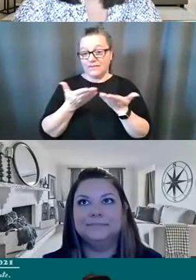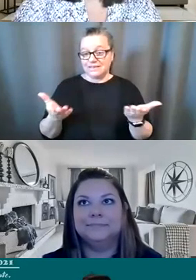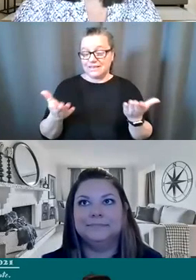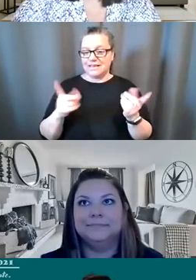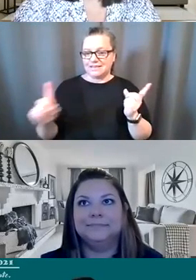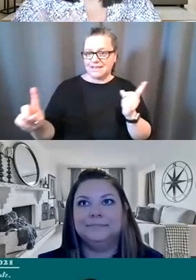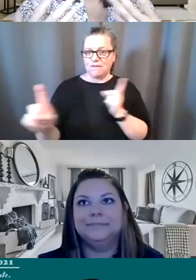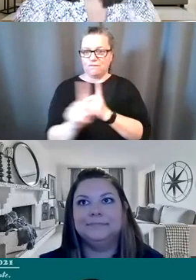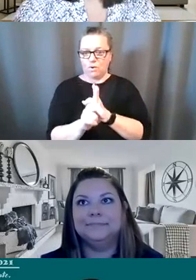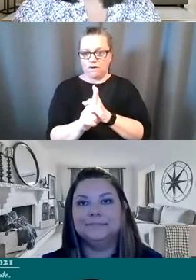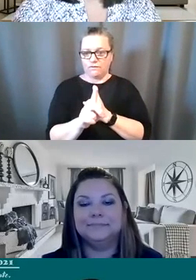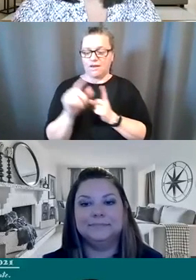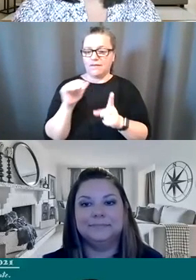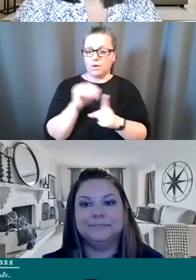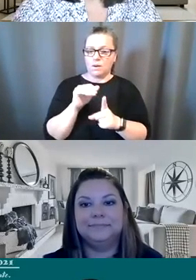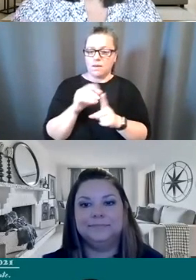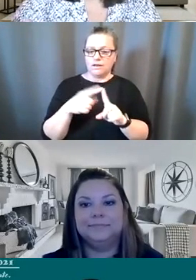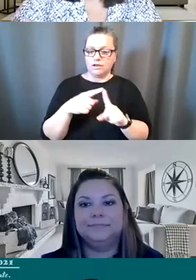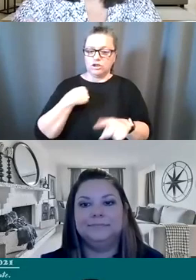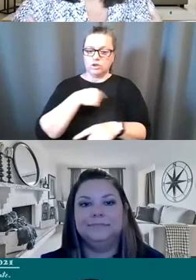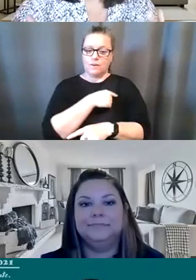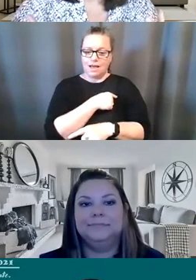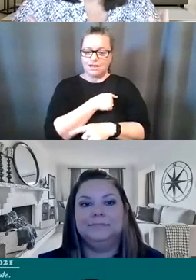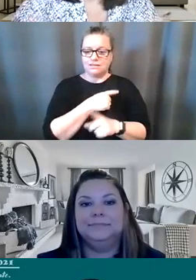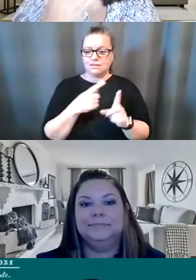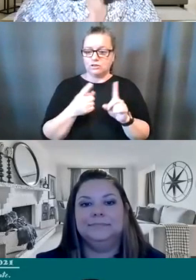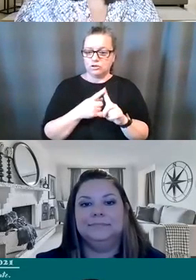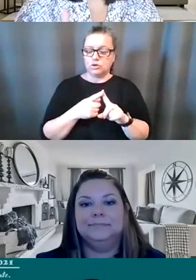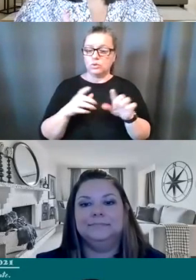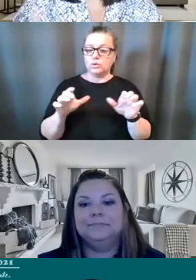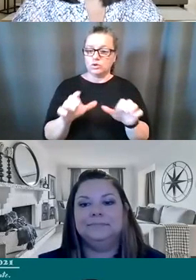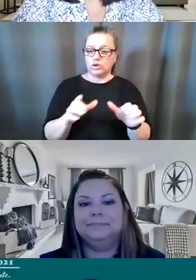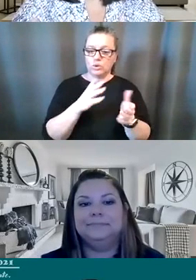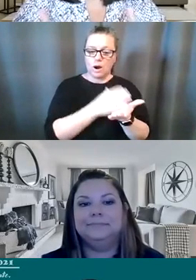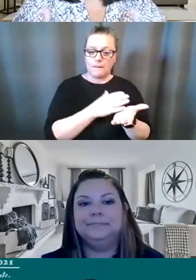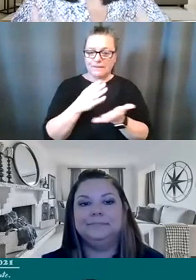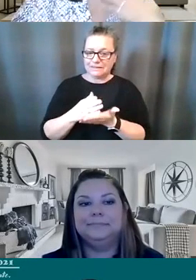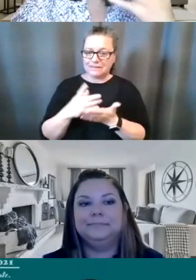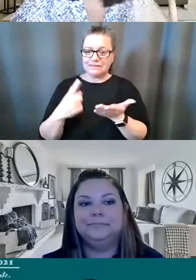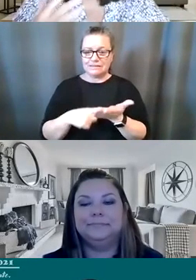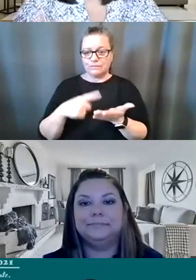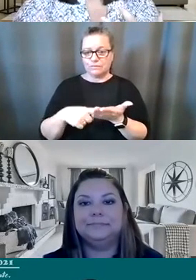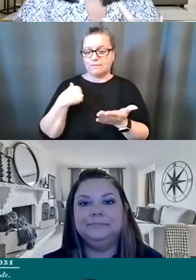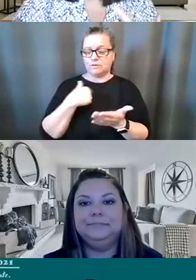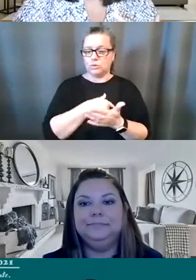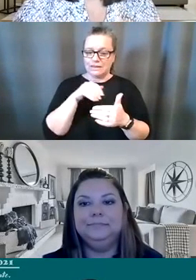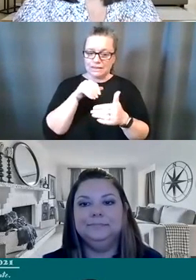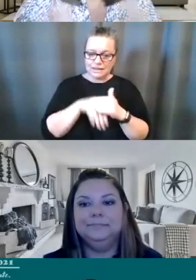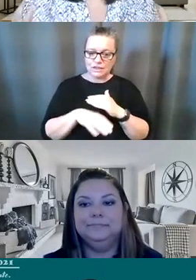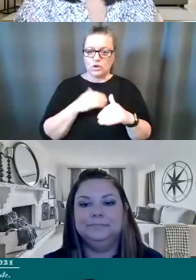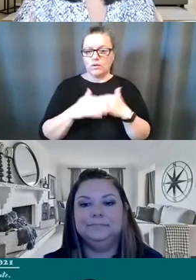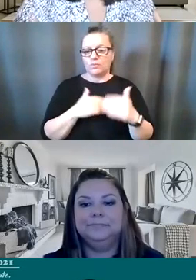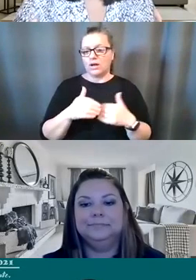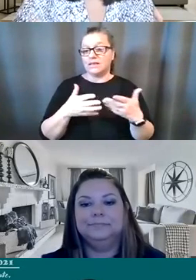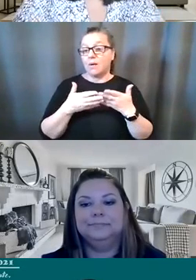forefront. They're a reminder to us to do our bits and pieces. Sometimes we get into the process and we